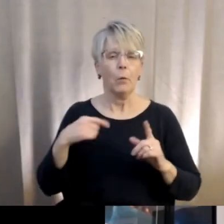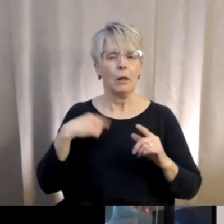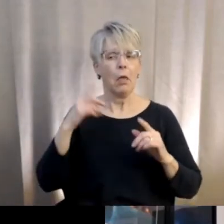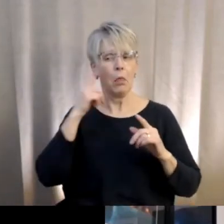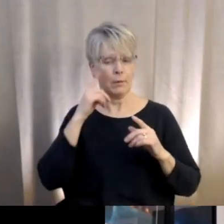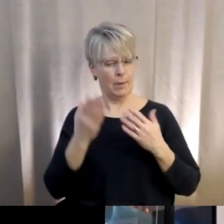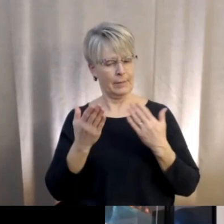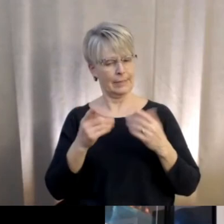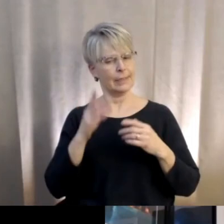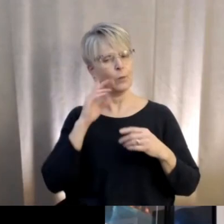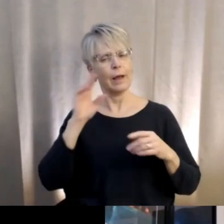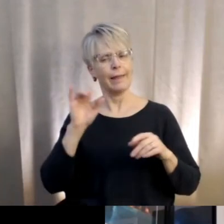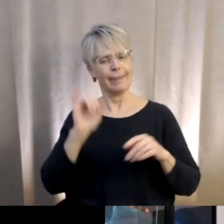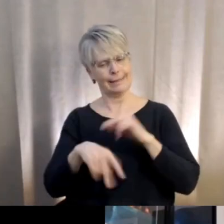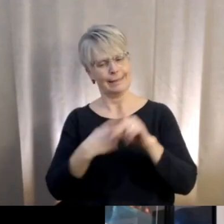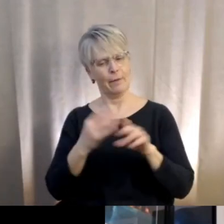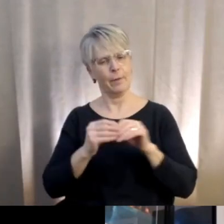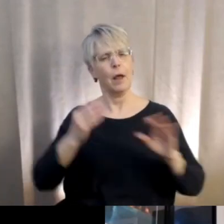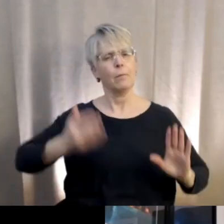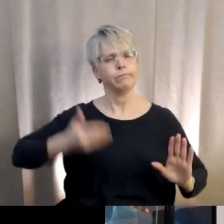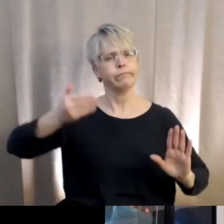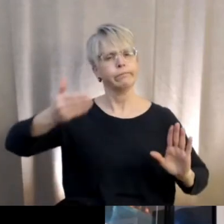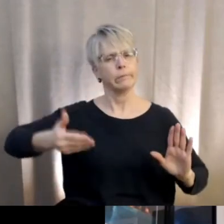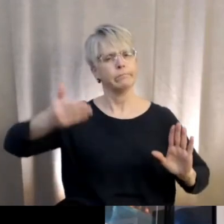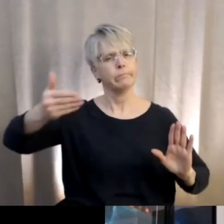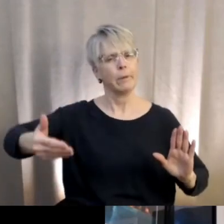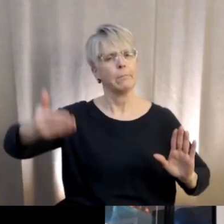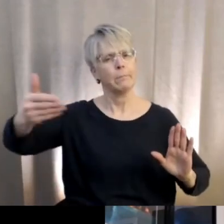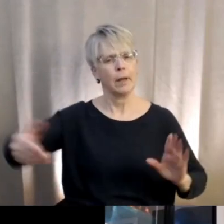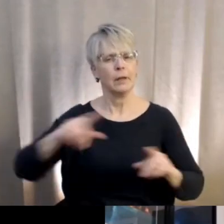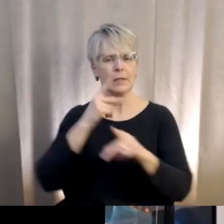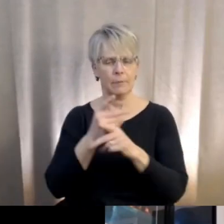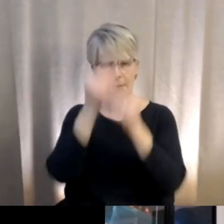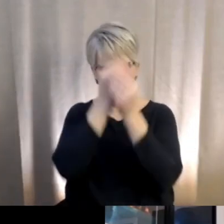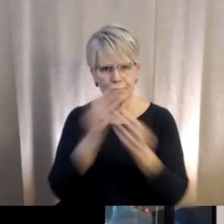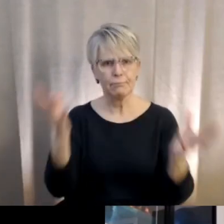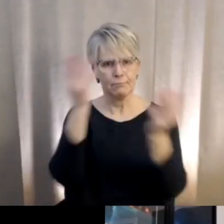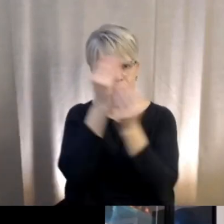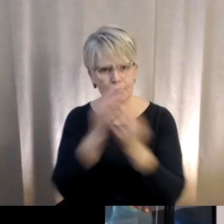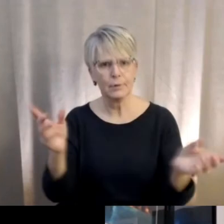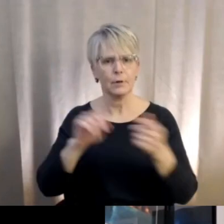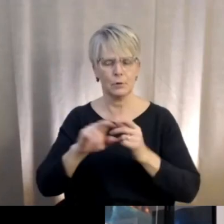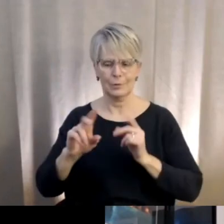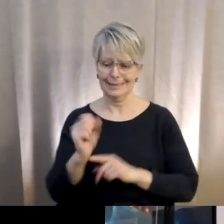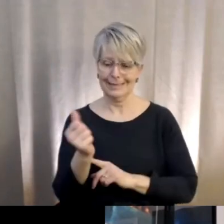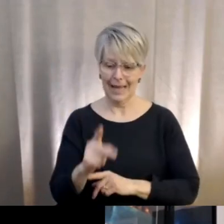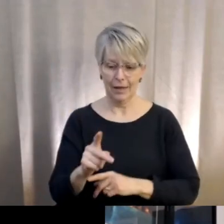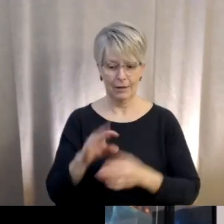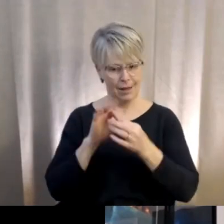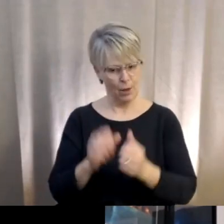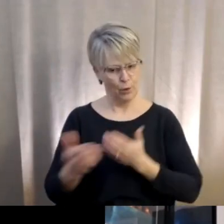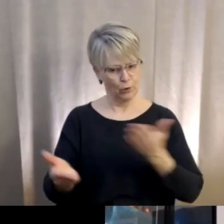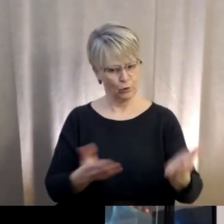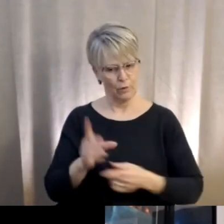this with Derek to continue to inform the province of Saskatchewan about the need for service dogs being within